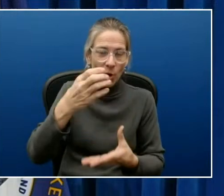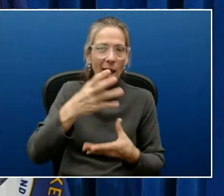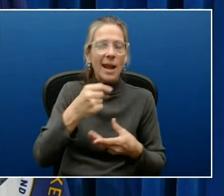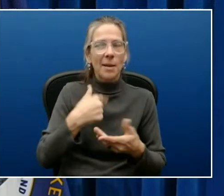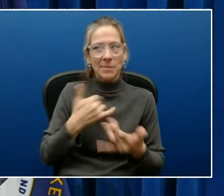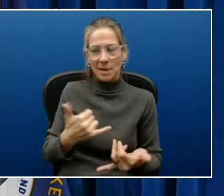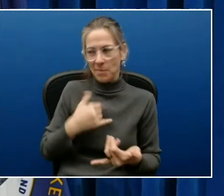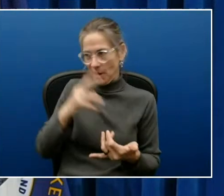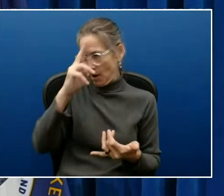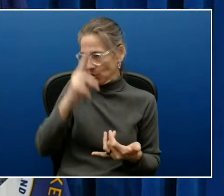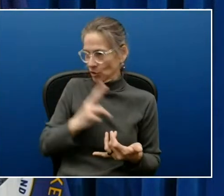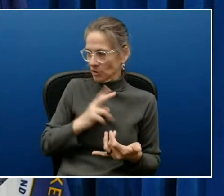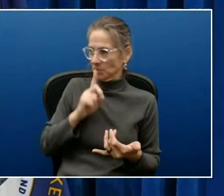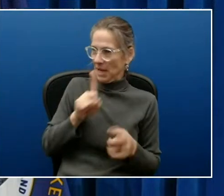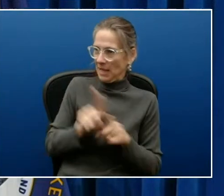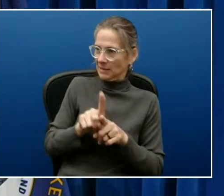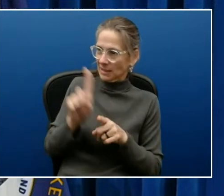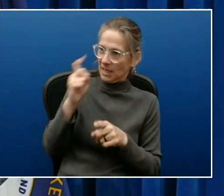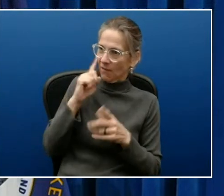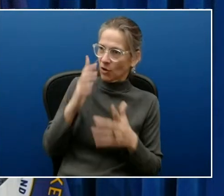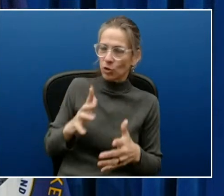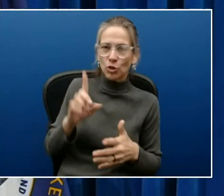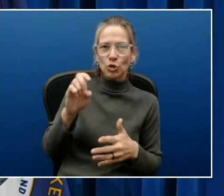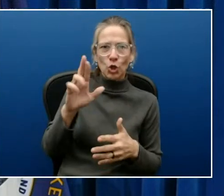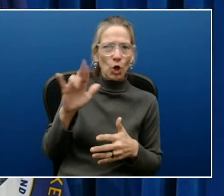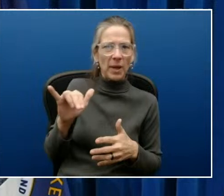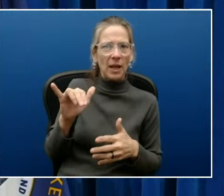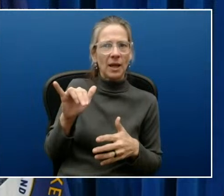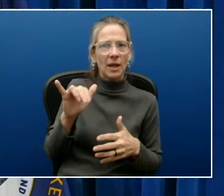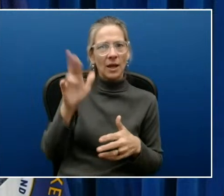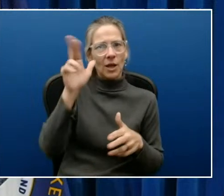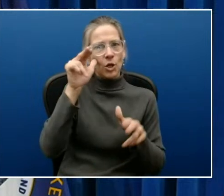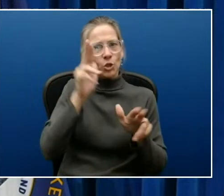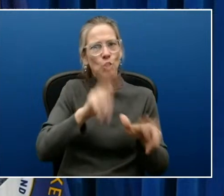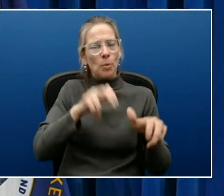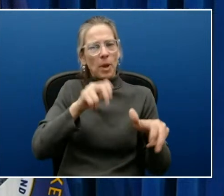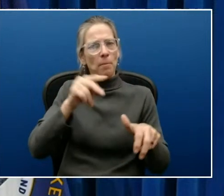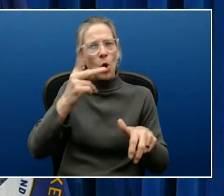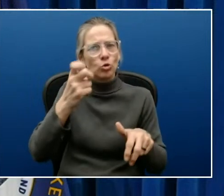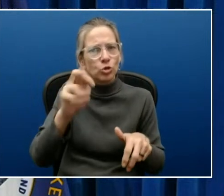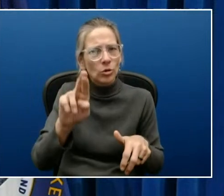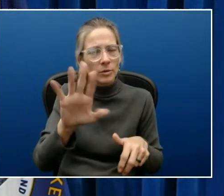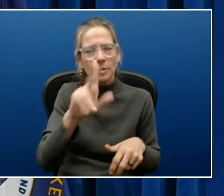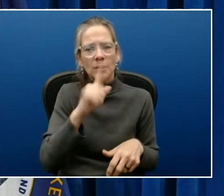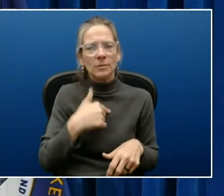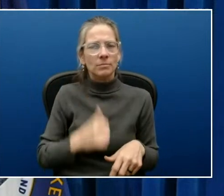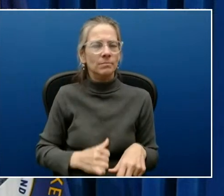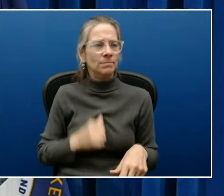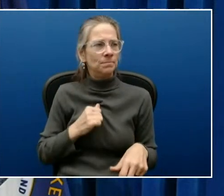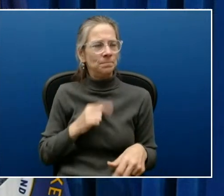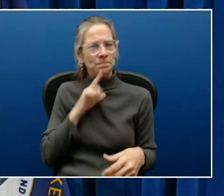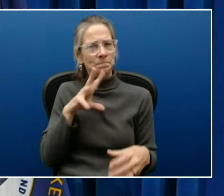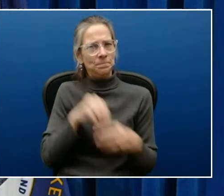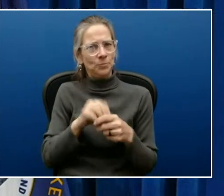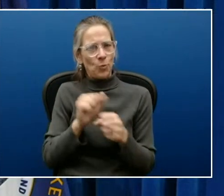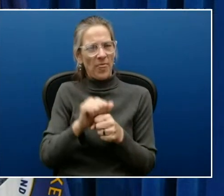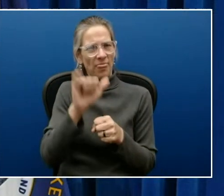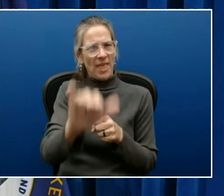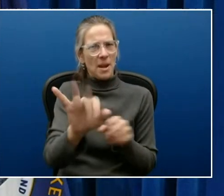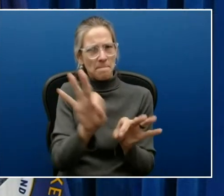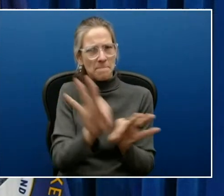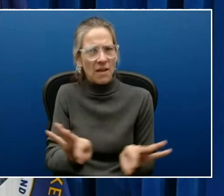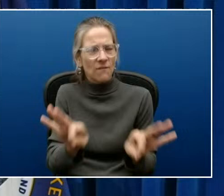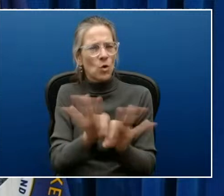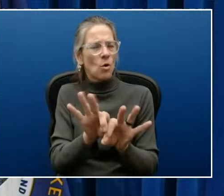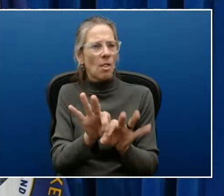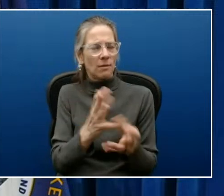Derby poster. I feel proud to be part of something that is meaningful and to contribute my art to